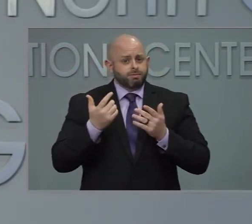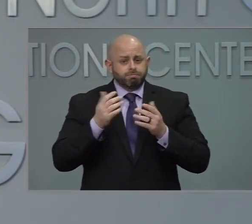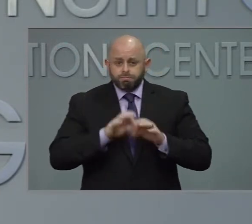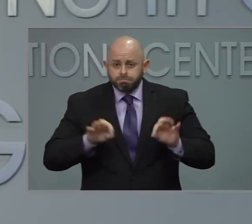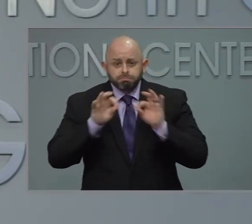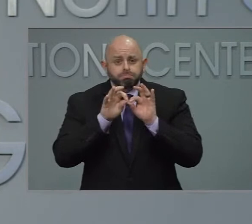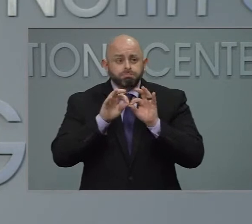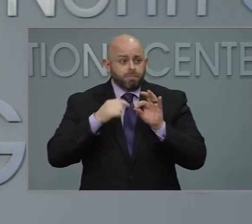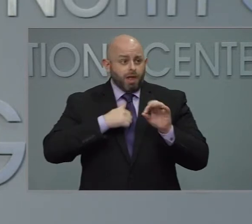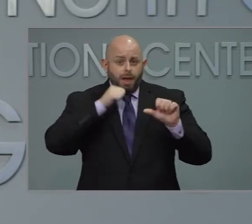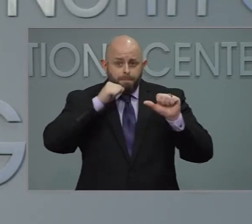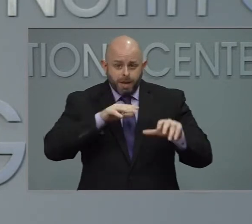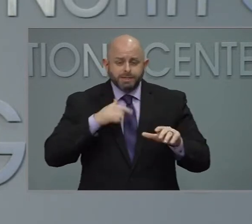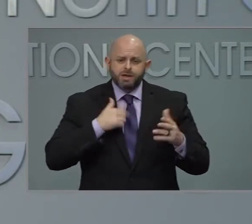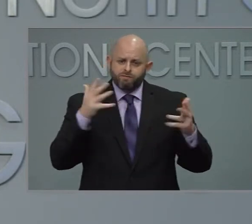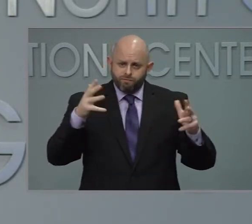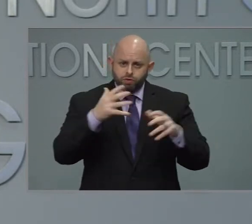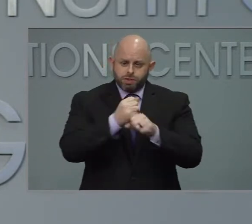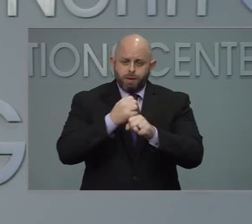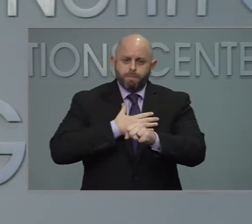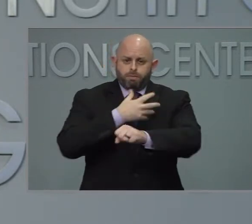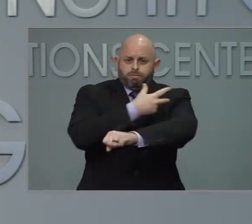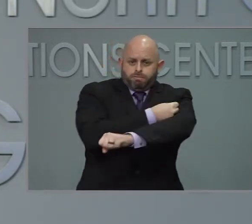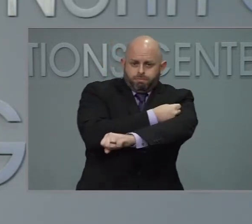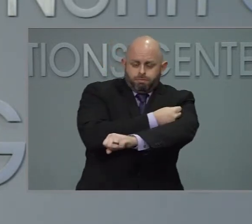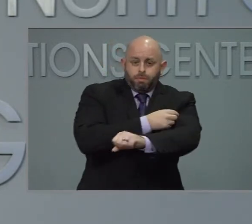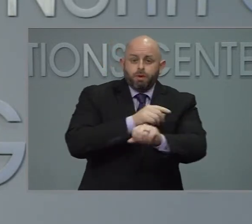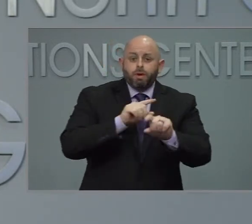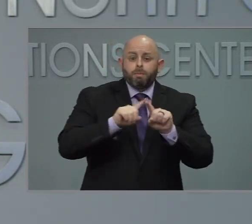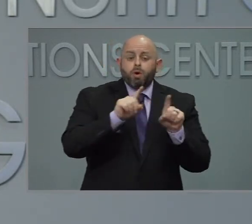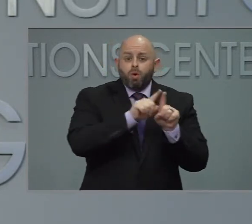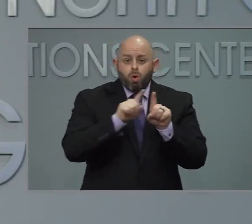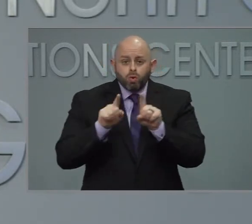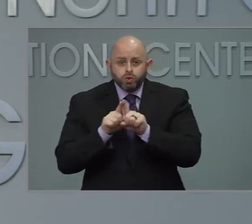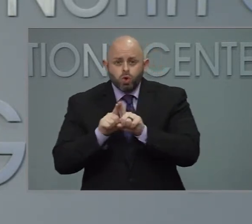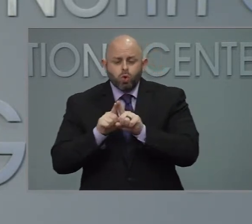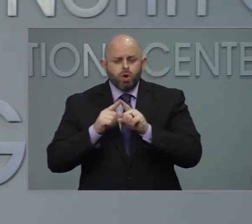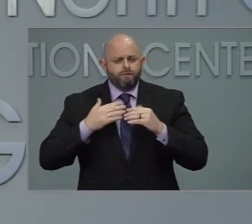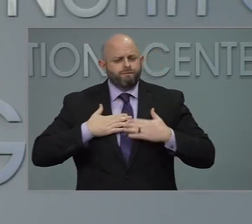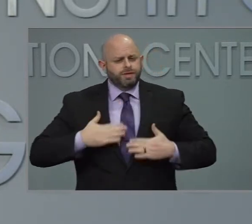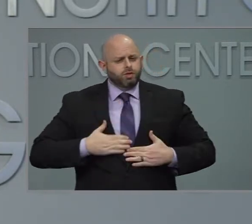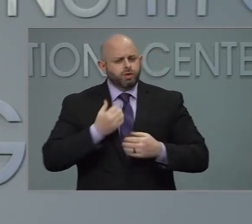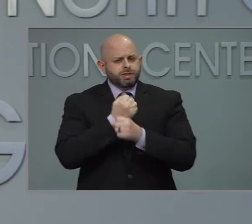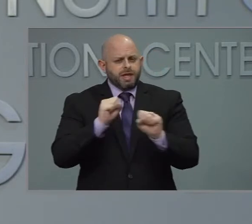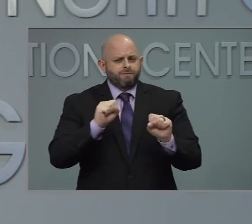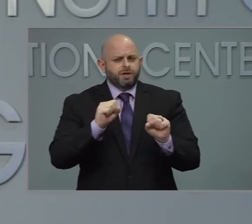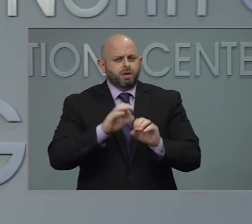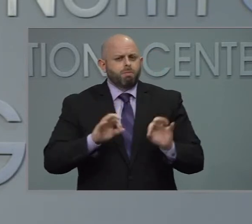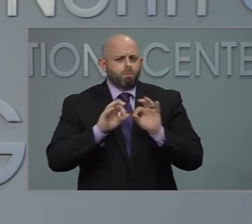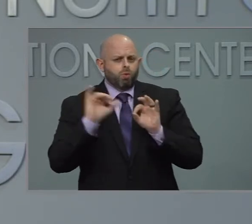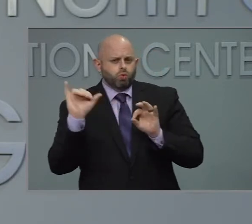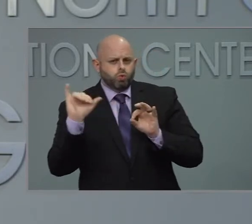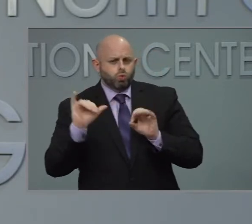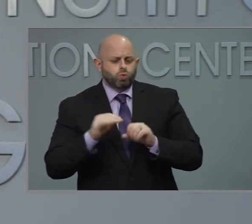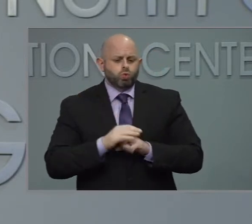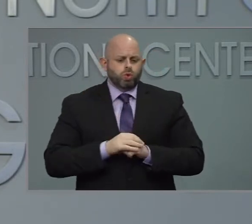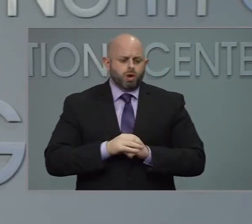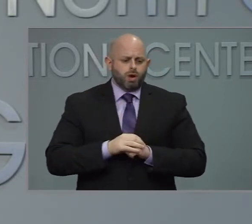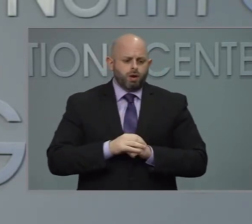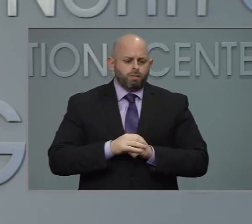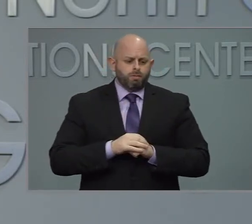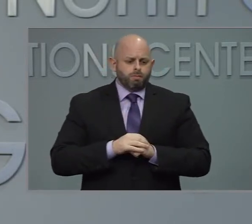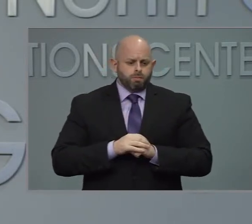mine. But how important also is your physical safety? And as the sun comes out, fighting